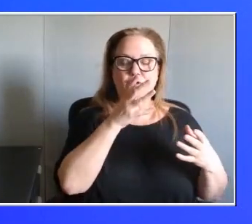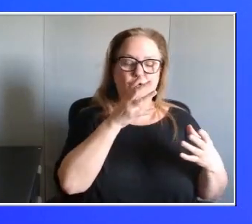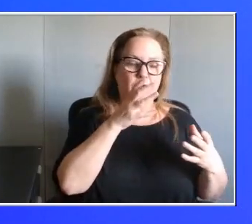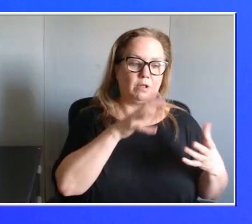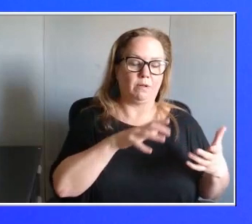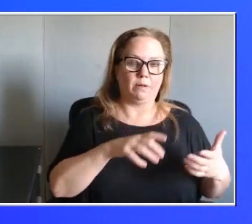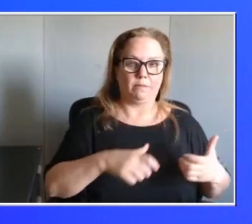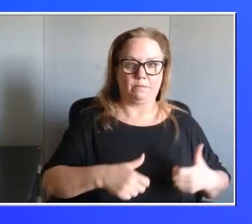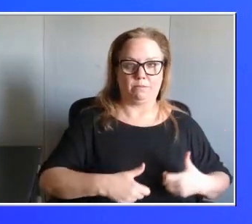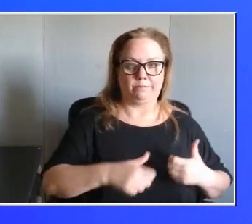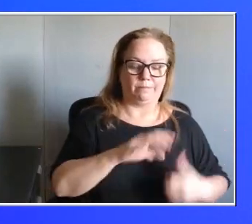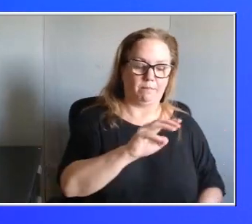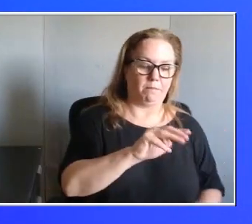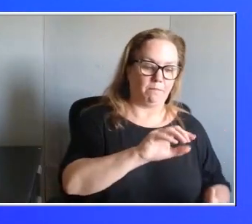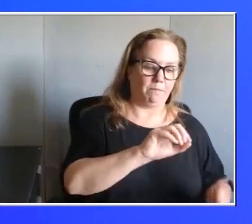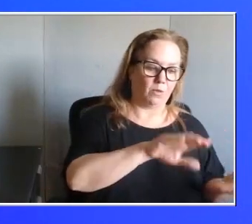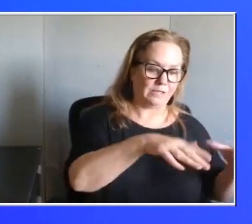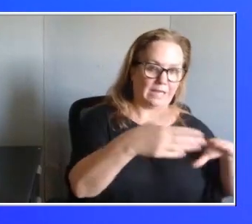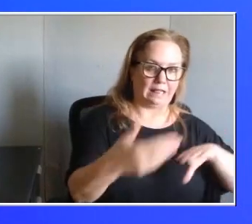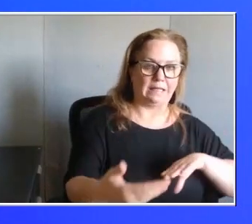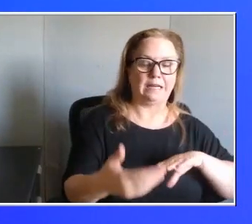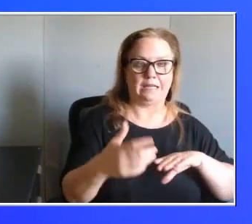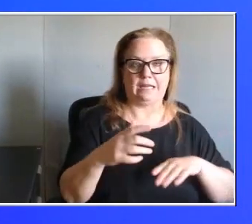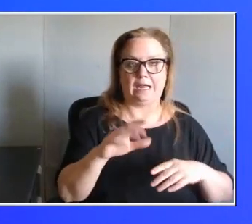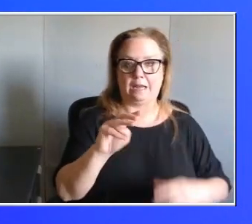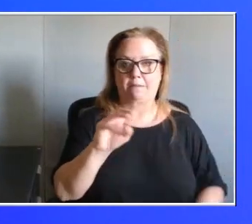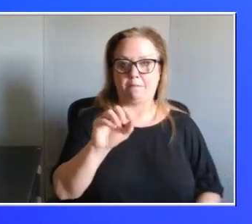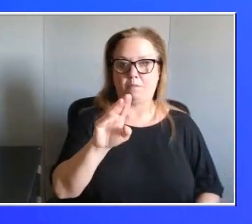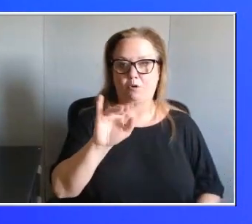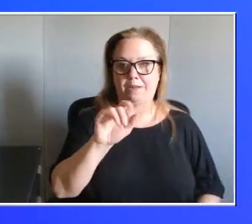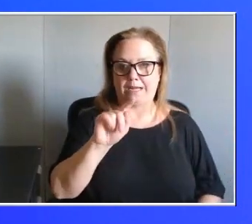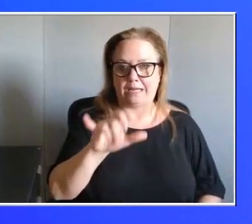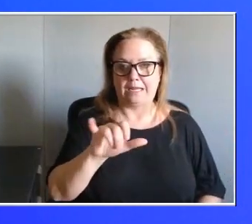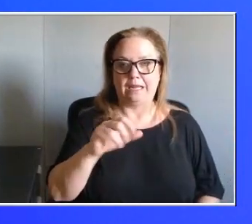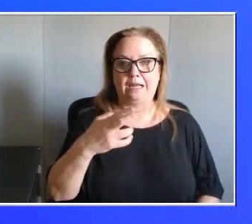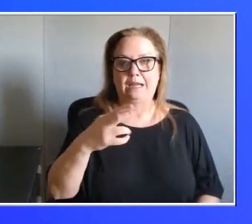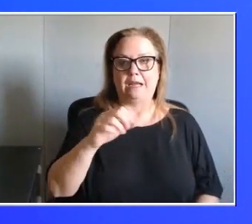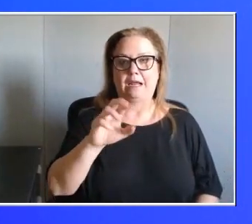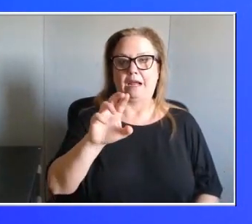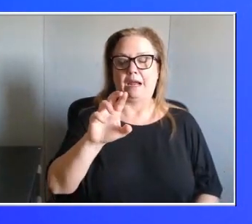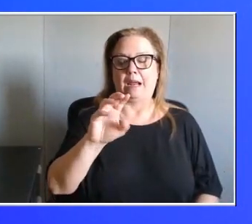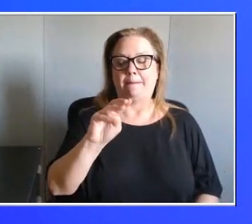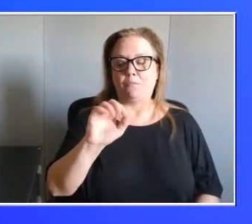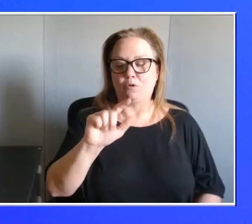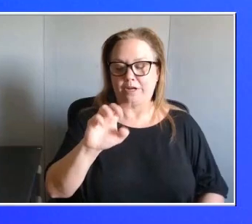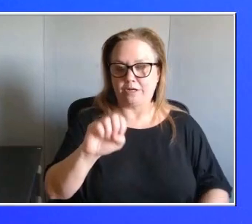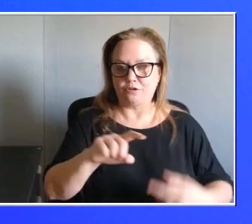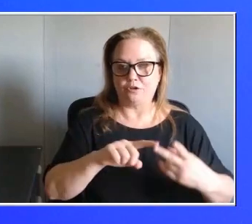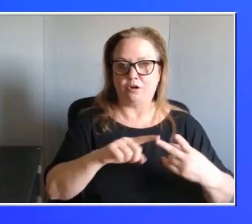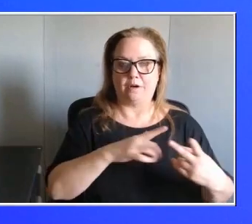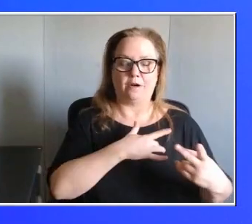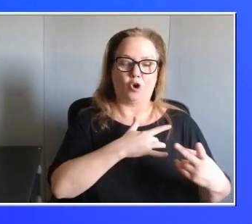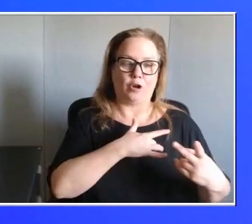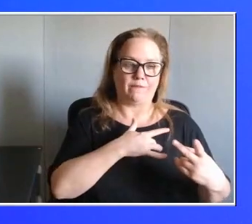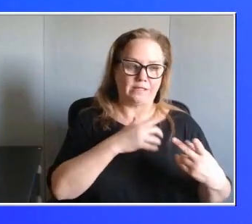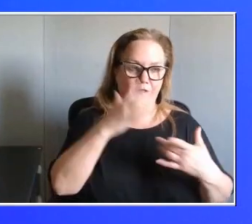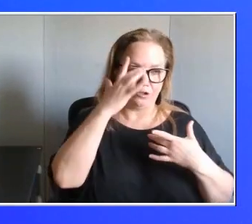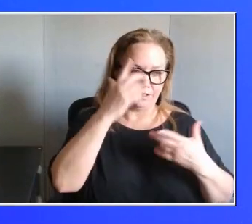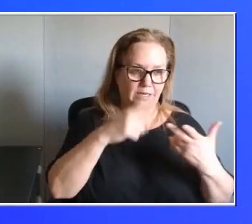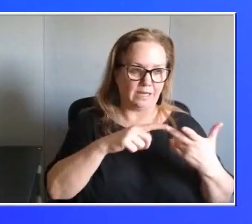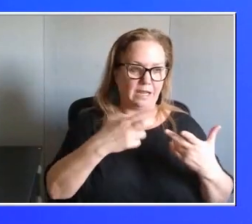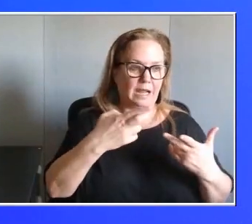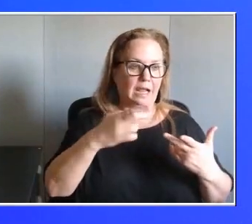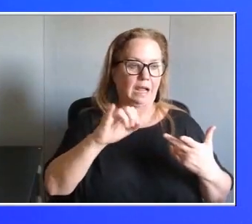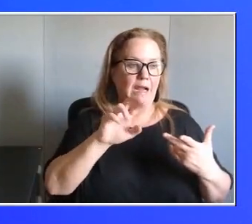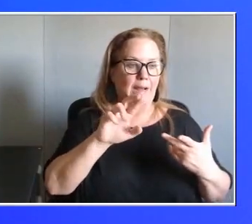maternal morbidity. So the things Dr. Winnicke mentioned, postpartum hemorrhage, obstetric hemorrhage of any cause, cardiovascular disease, hypertensive